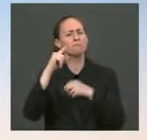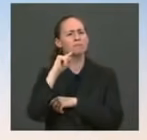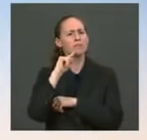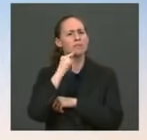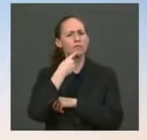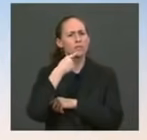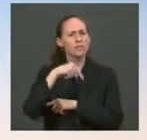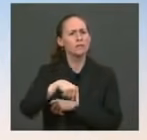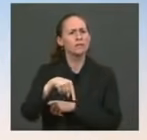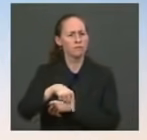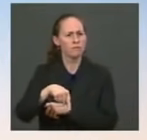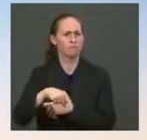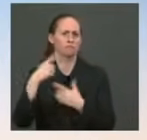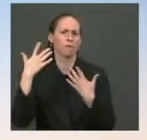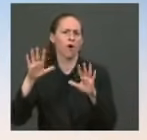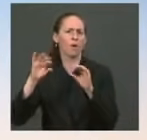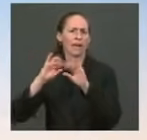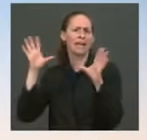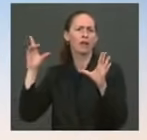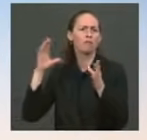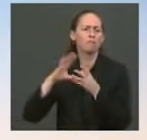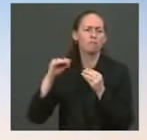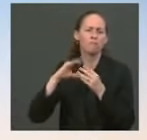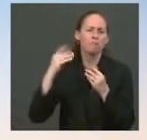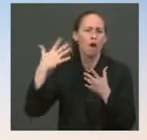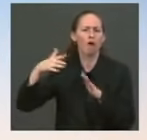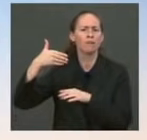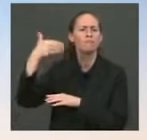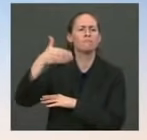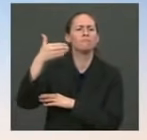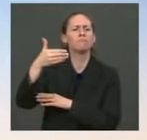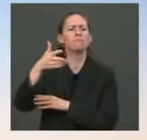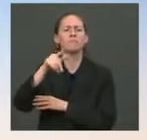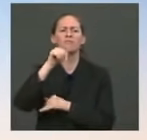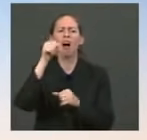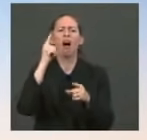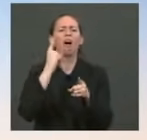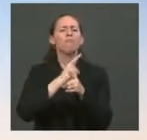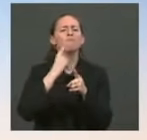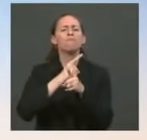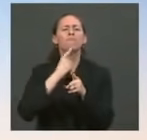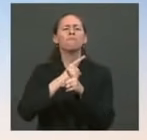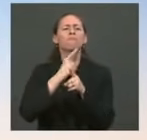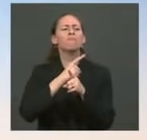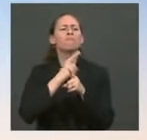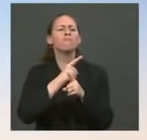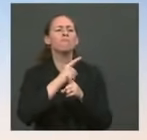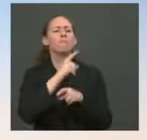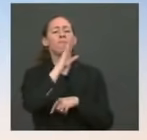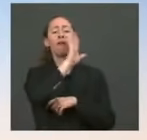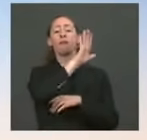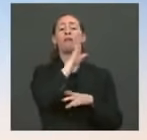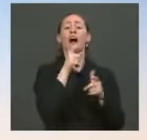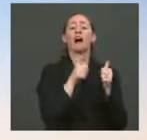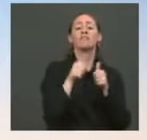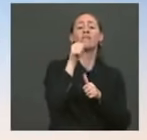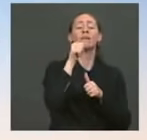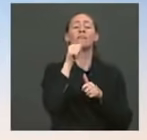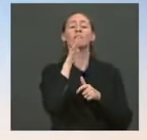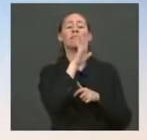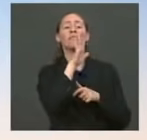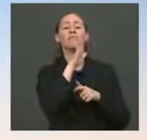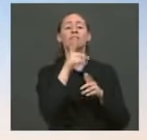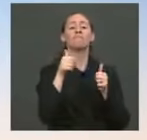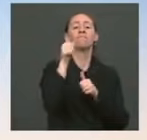that it would not be appropriate to assert executive privilege. And so we will respond promptly to these questions as